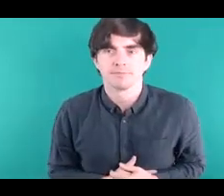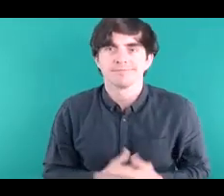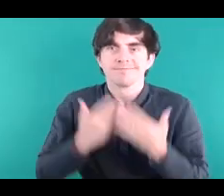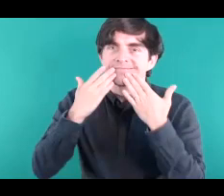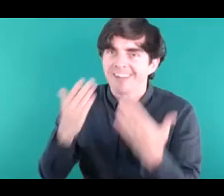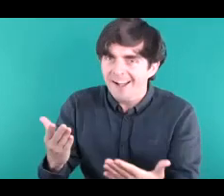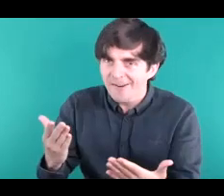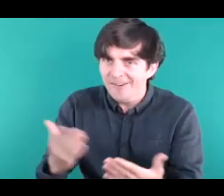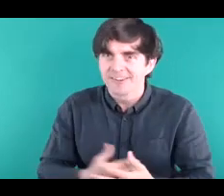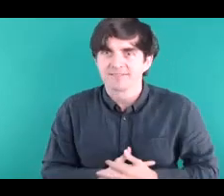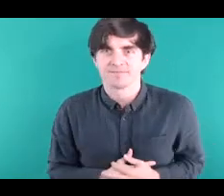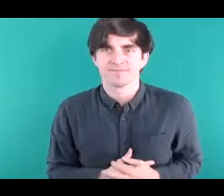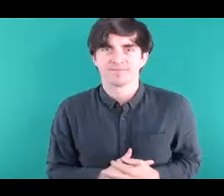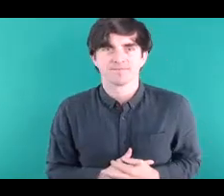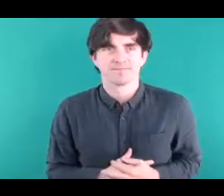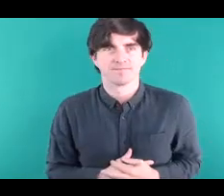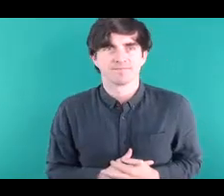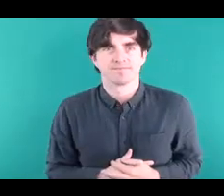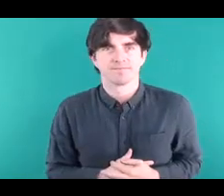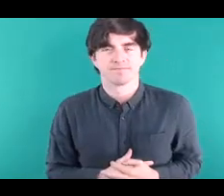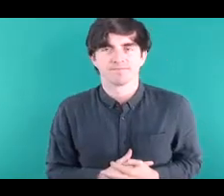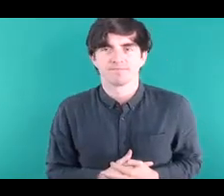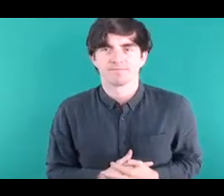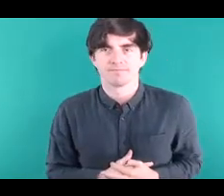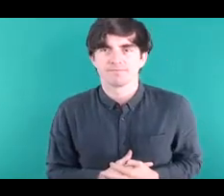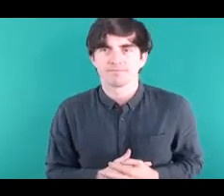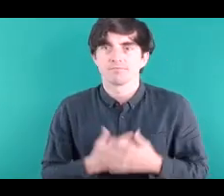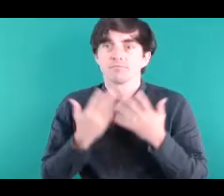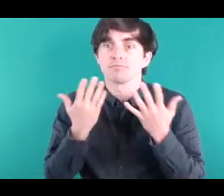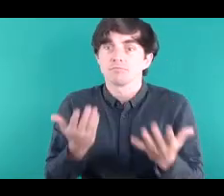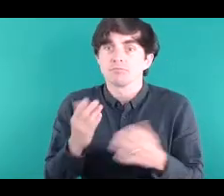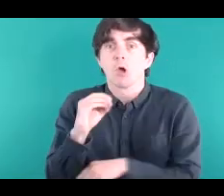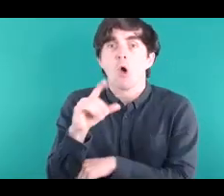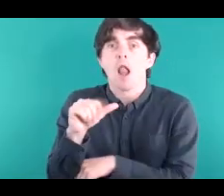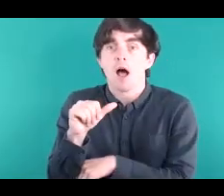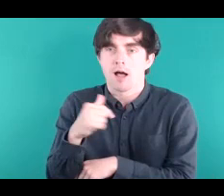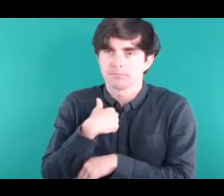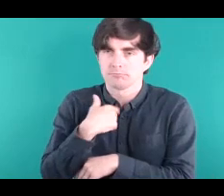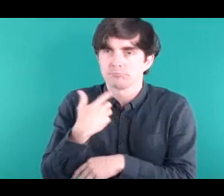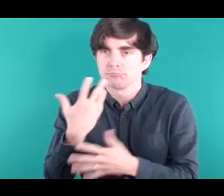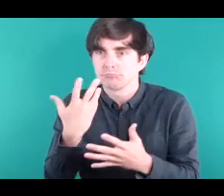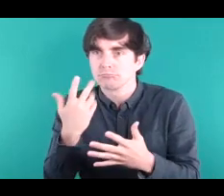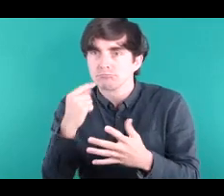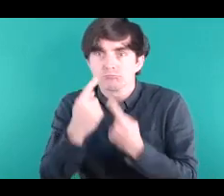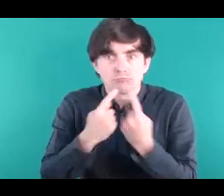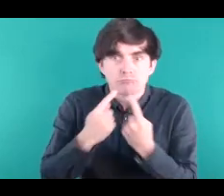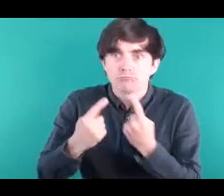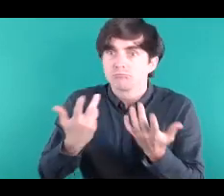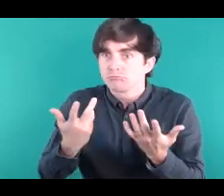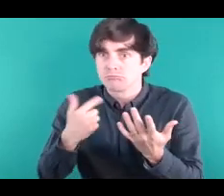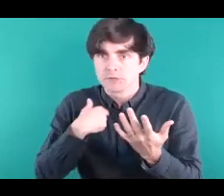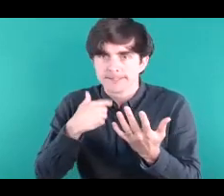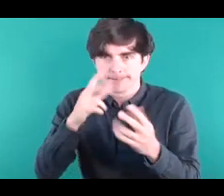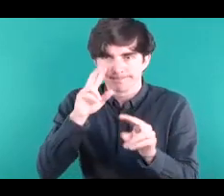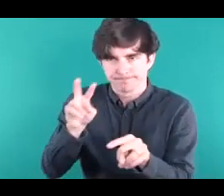have been taken by states in support to persons with disabilities. And before we do that, very